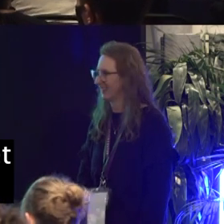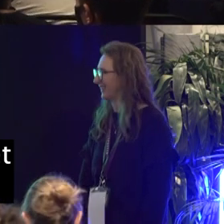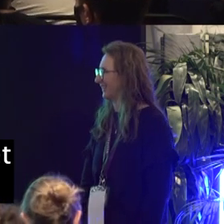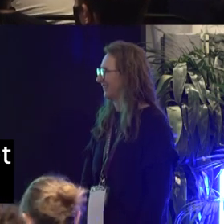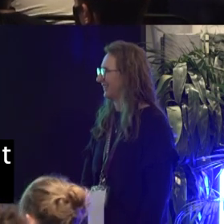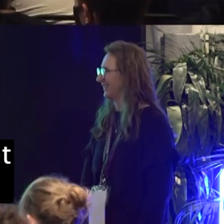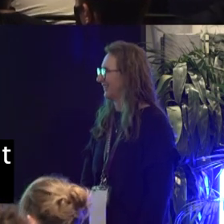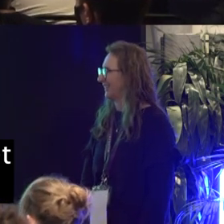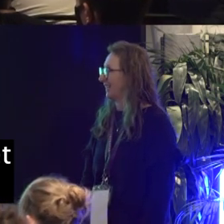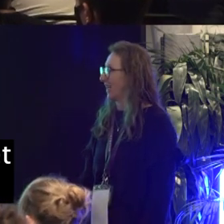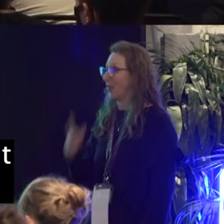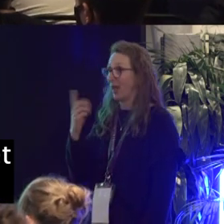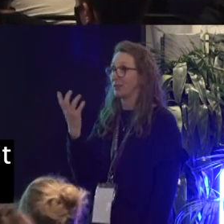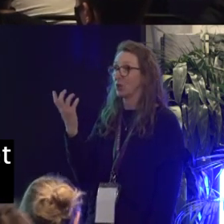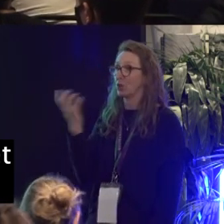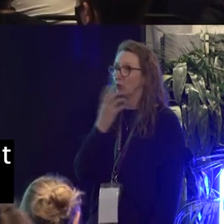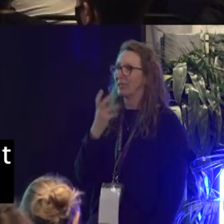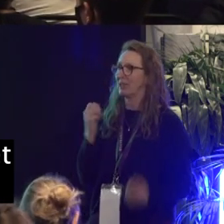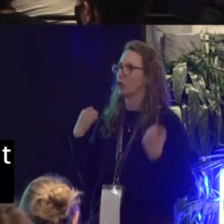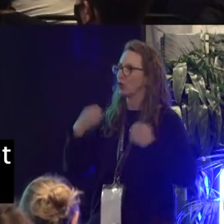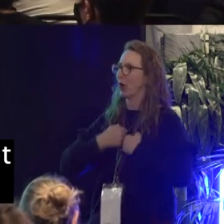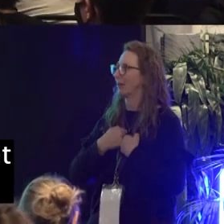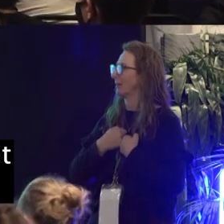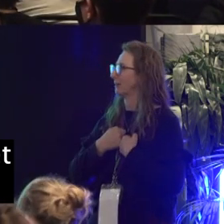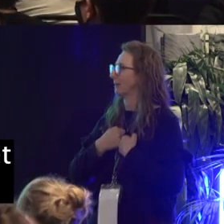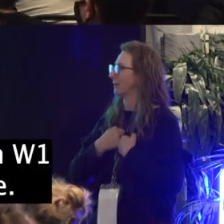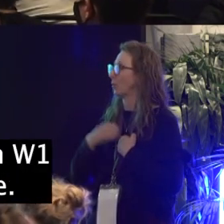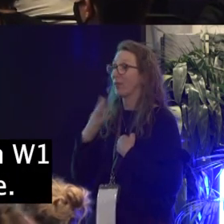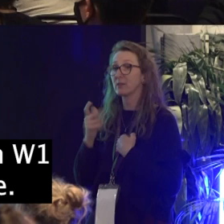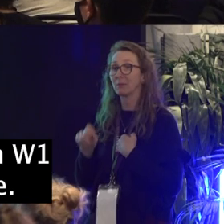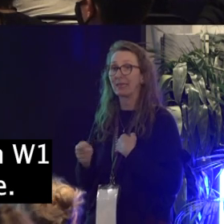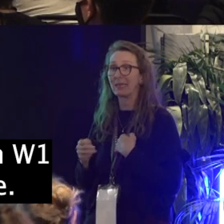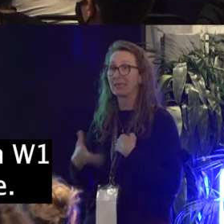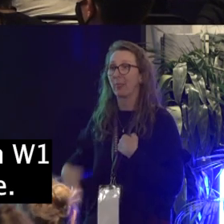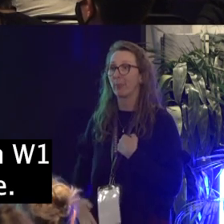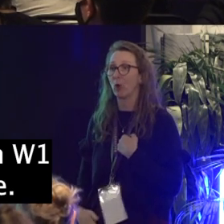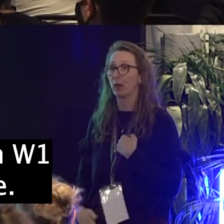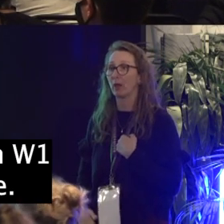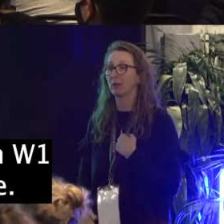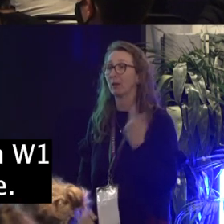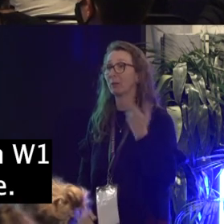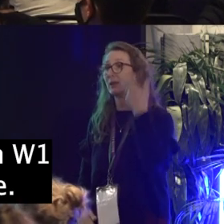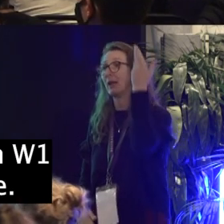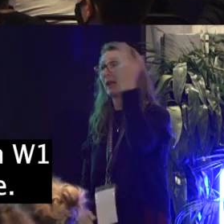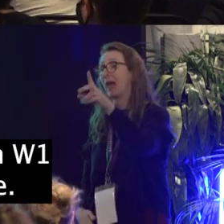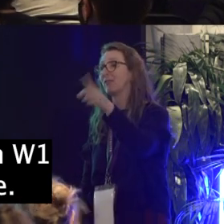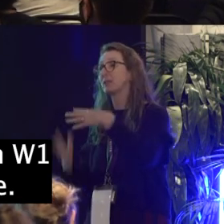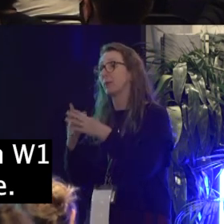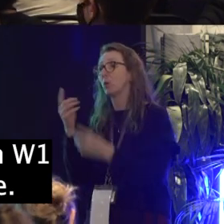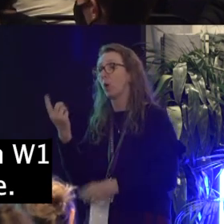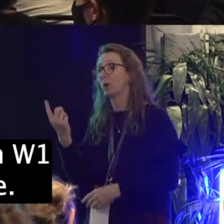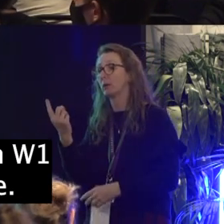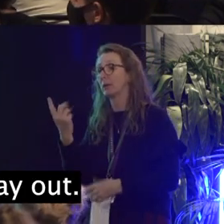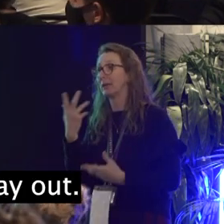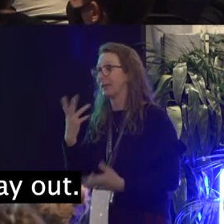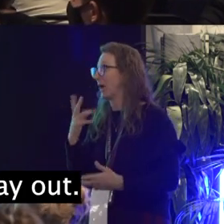There is a green bomber jacket with some keys in the pocket that has been left in W1. It is now sitting